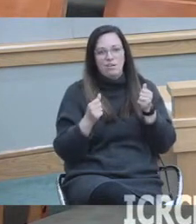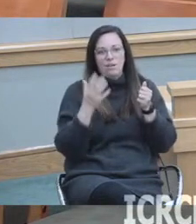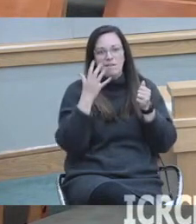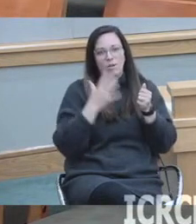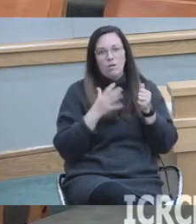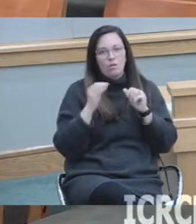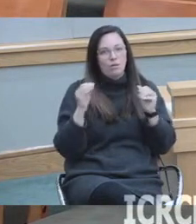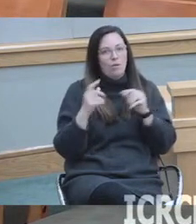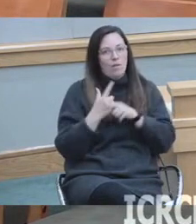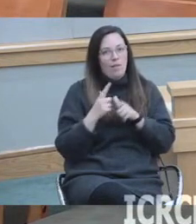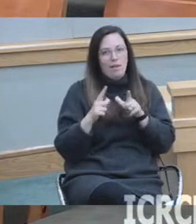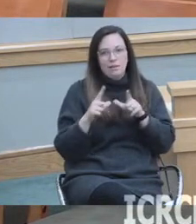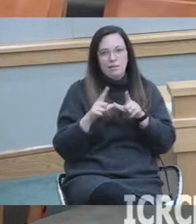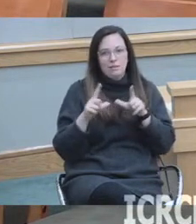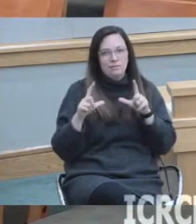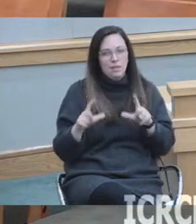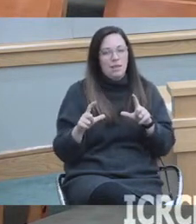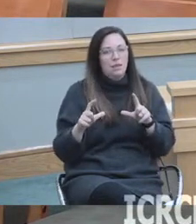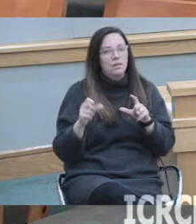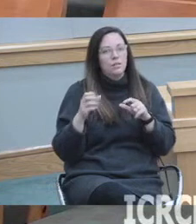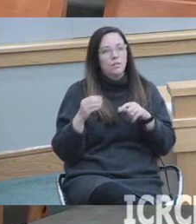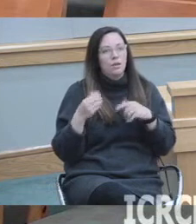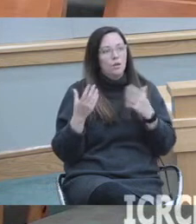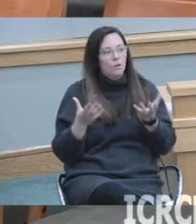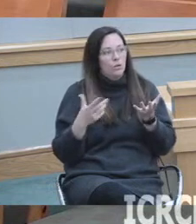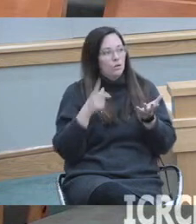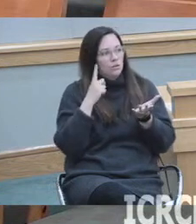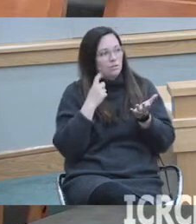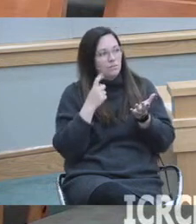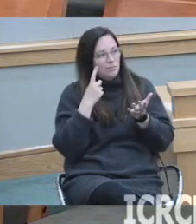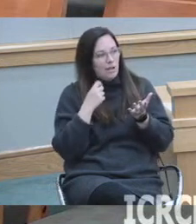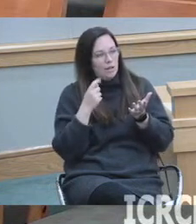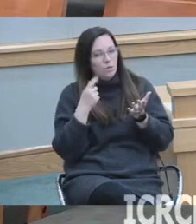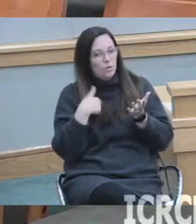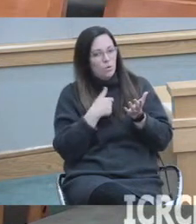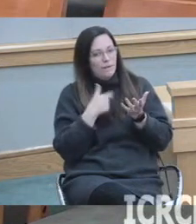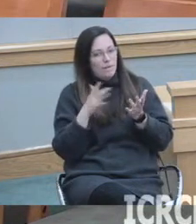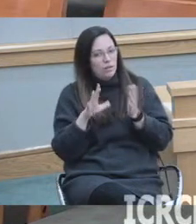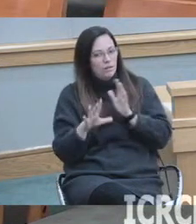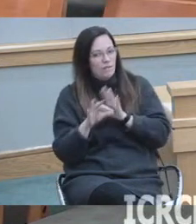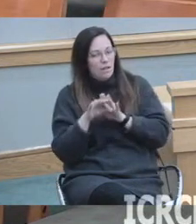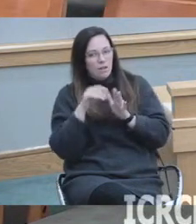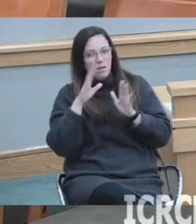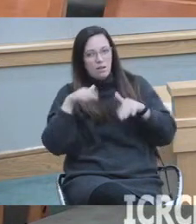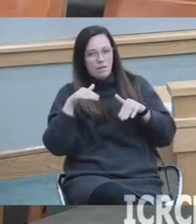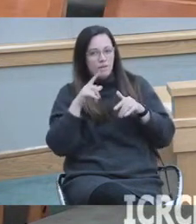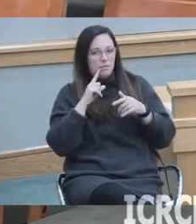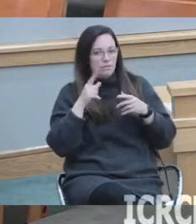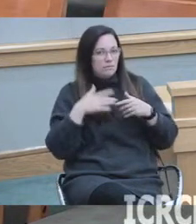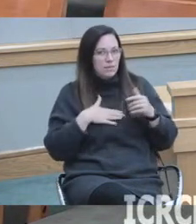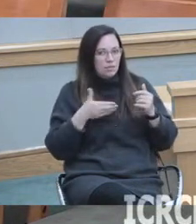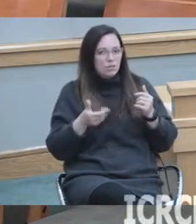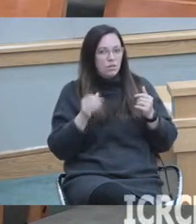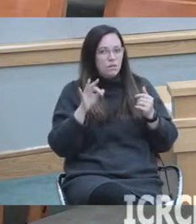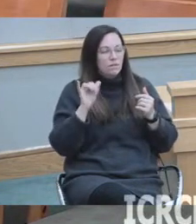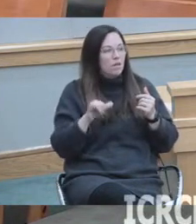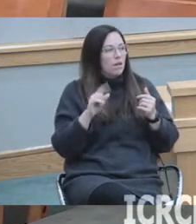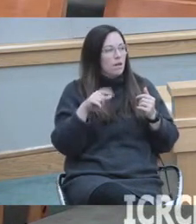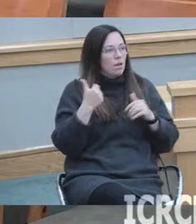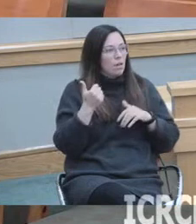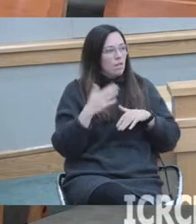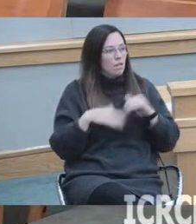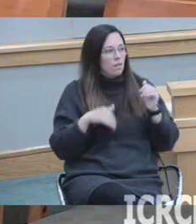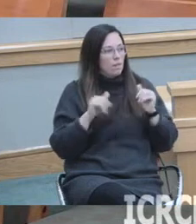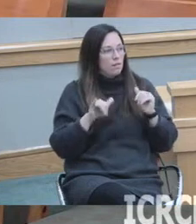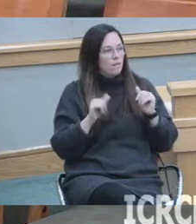so although we suspect we found the vehicle, we haven't got an admission of that because other than just those few